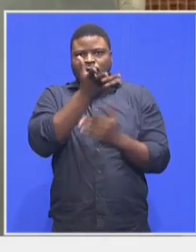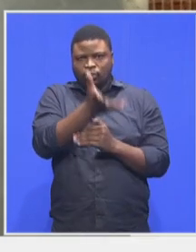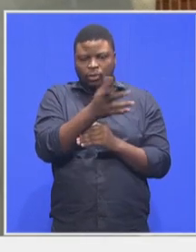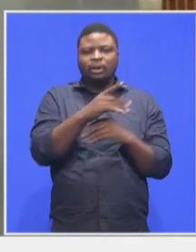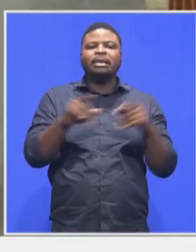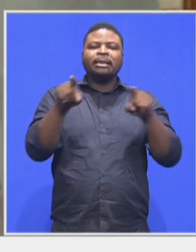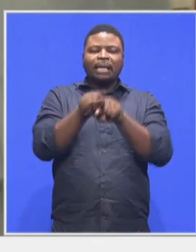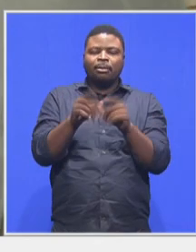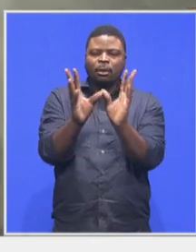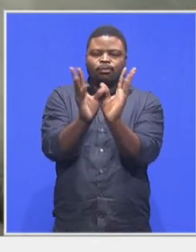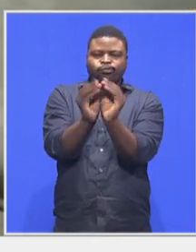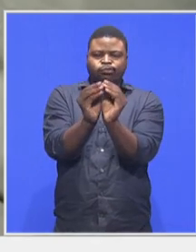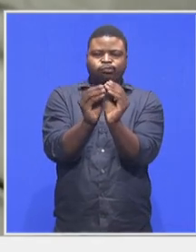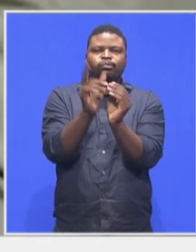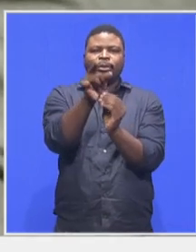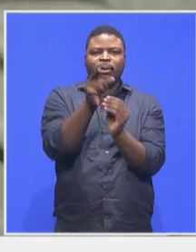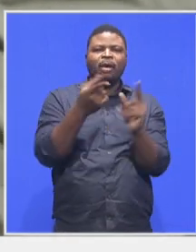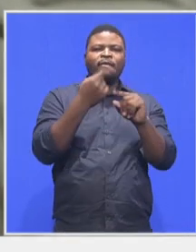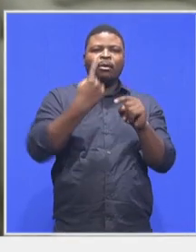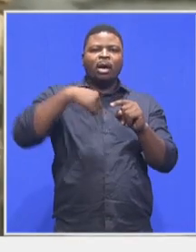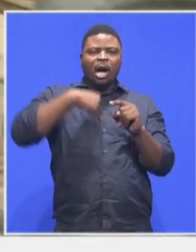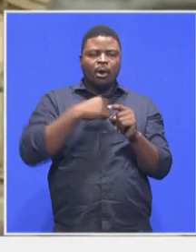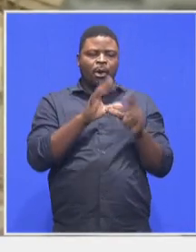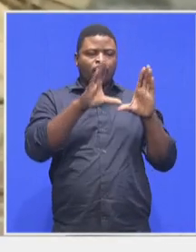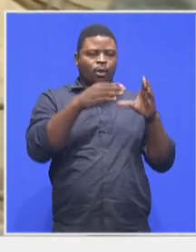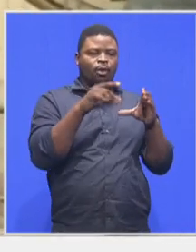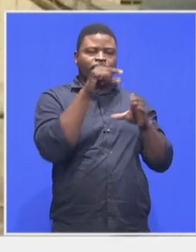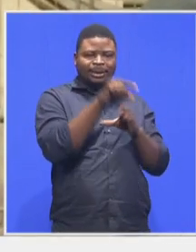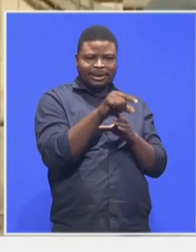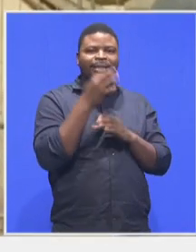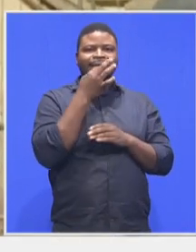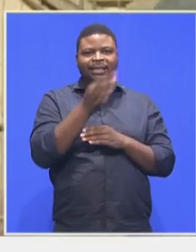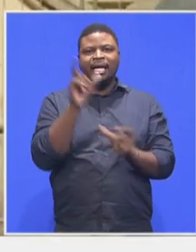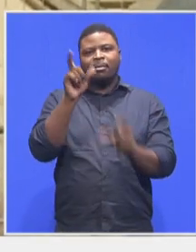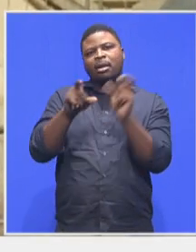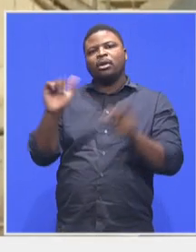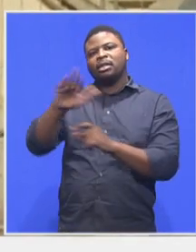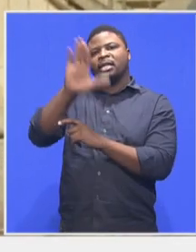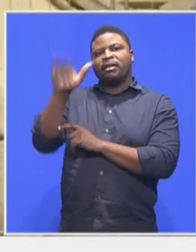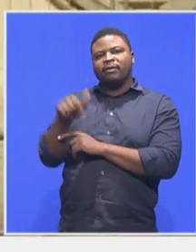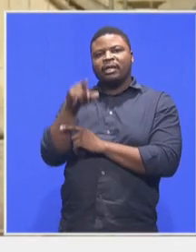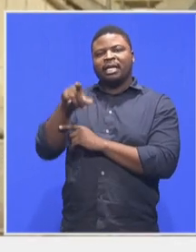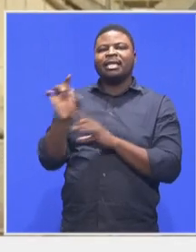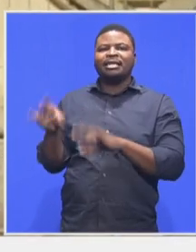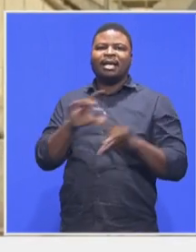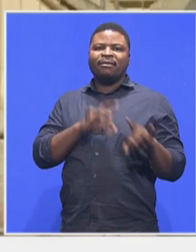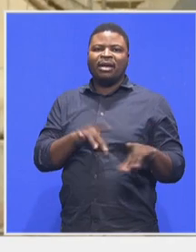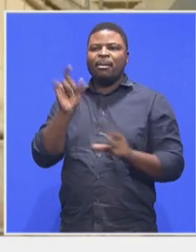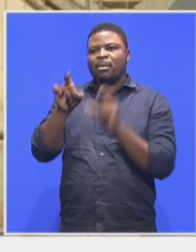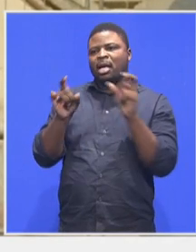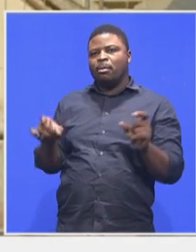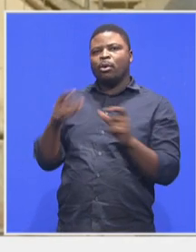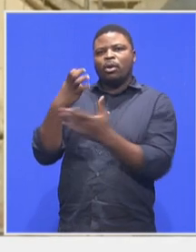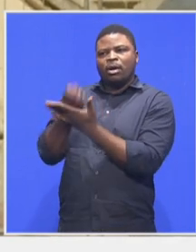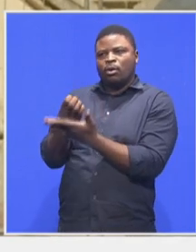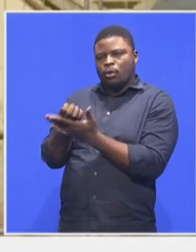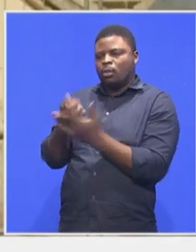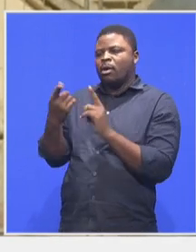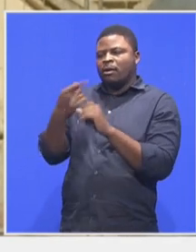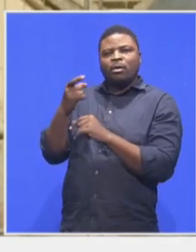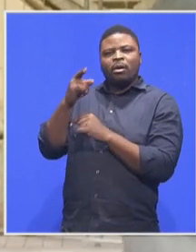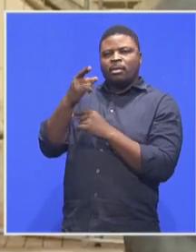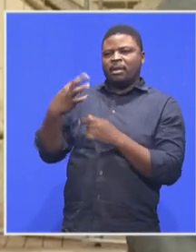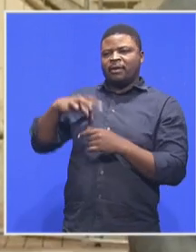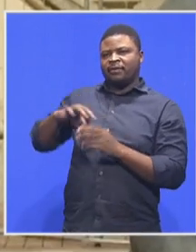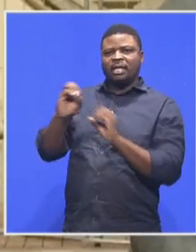expectation of our committee, that the people who have been on the margins, the people who have not been benefiting from this economy, must also benefit. Because